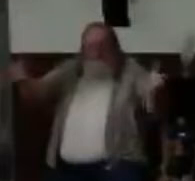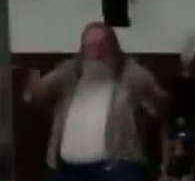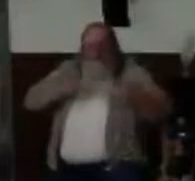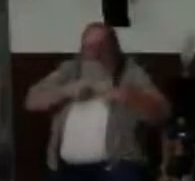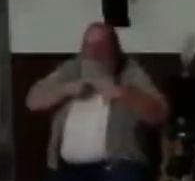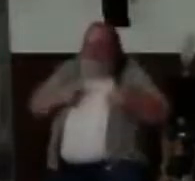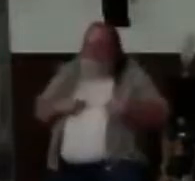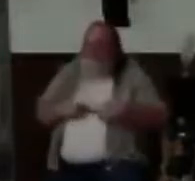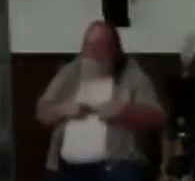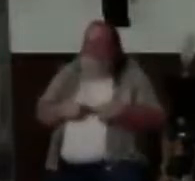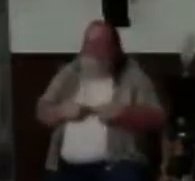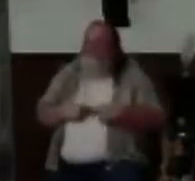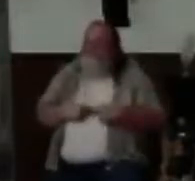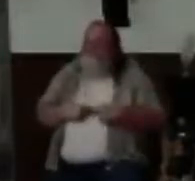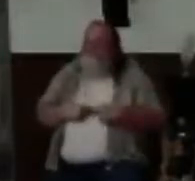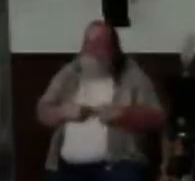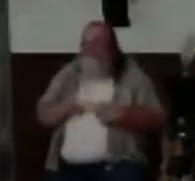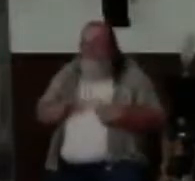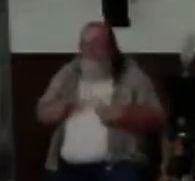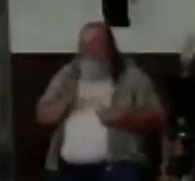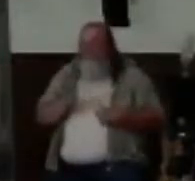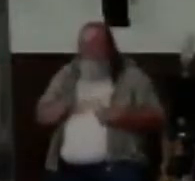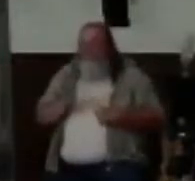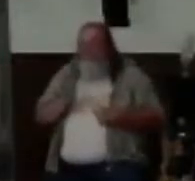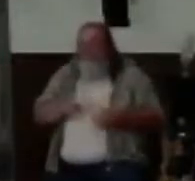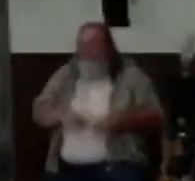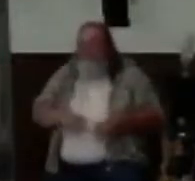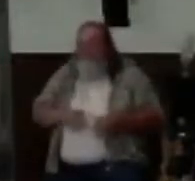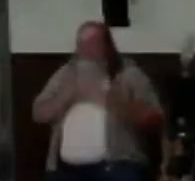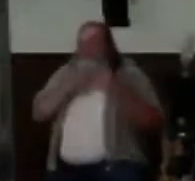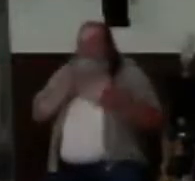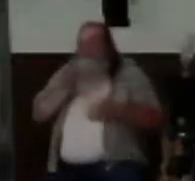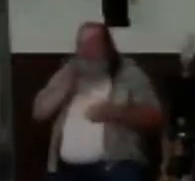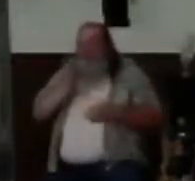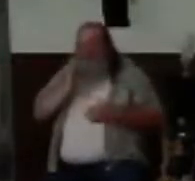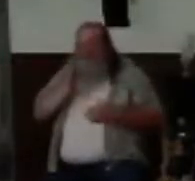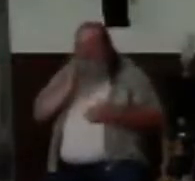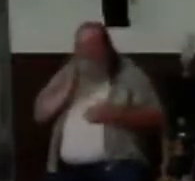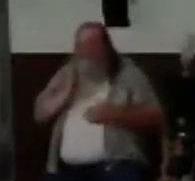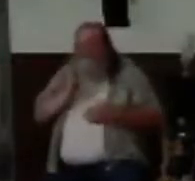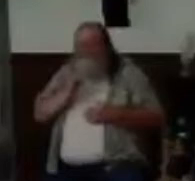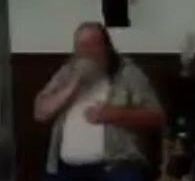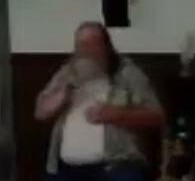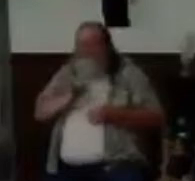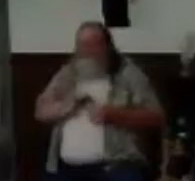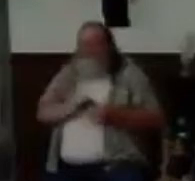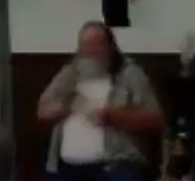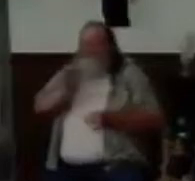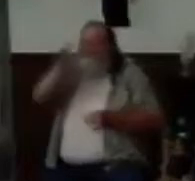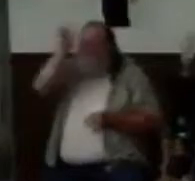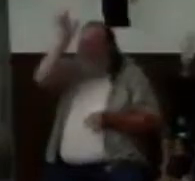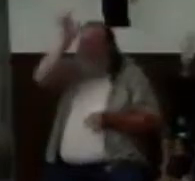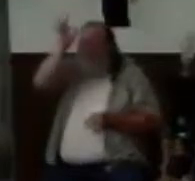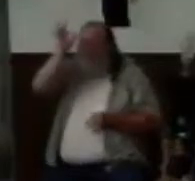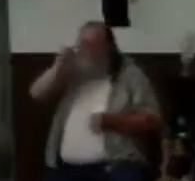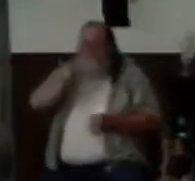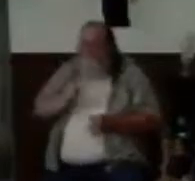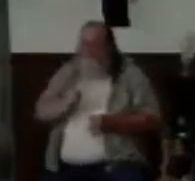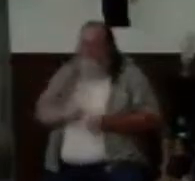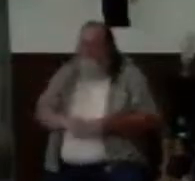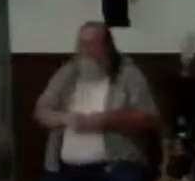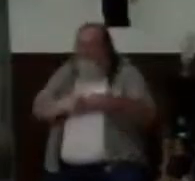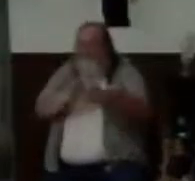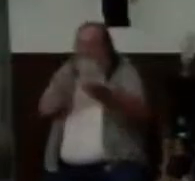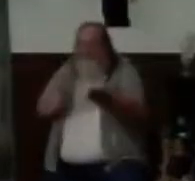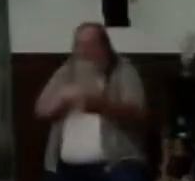When he said living water, he was speaking of the Spirit, who would be given to everyone believing in